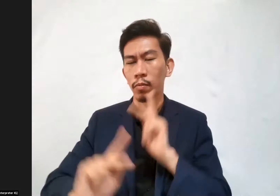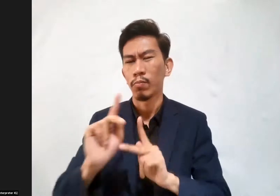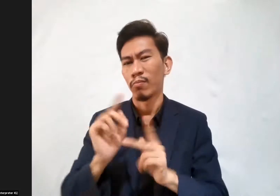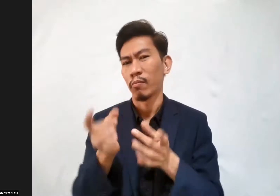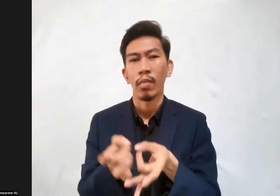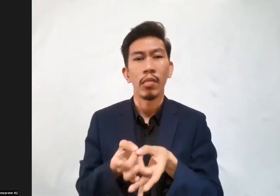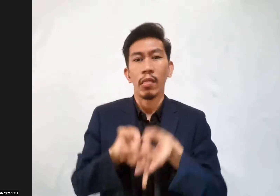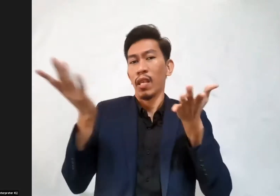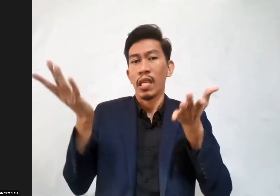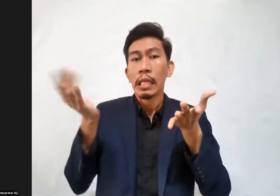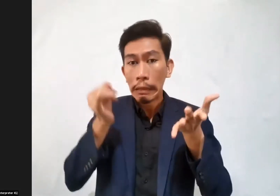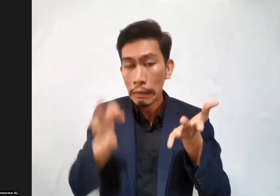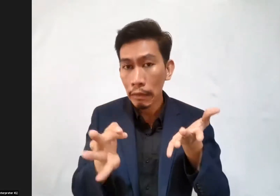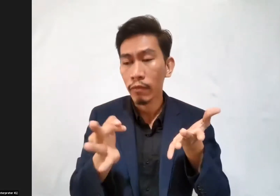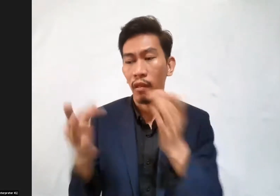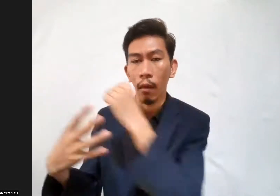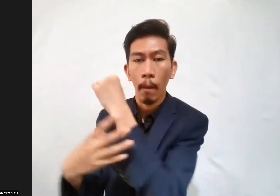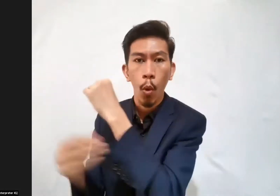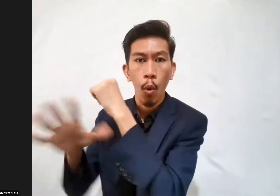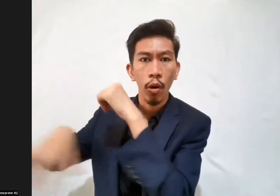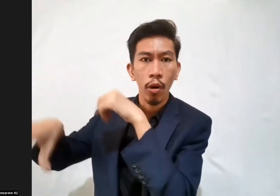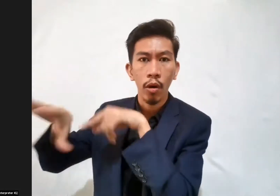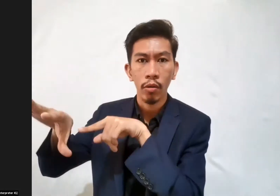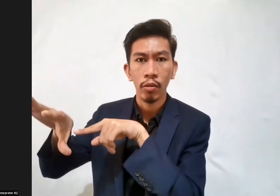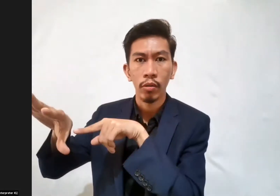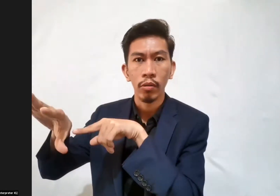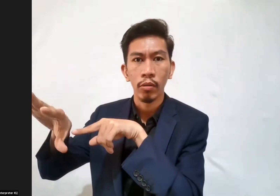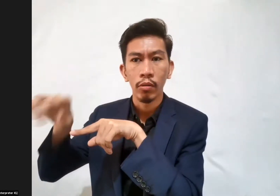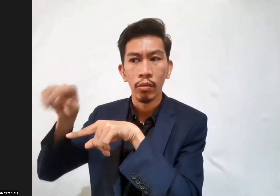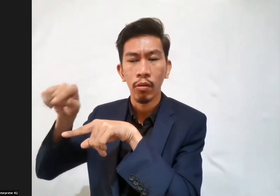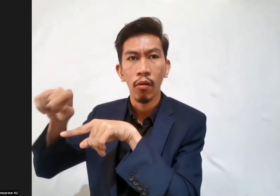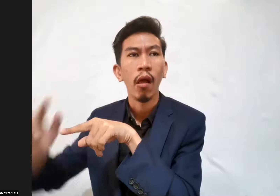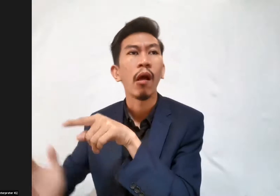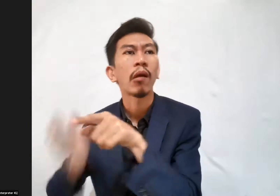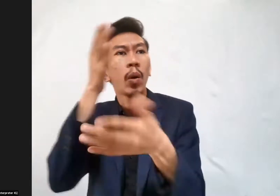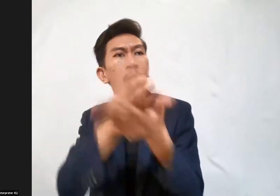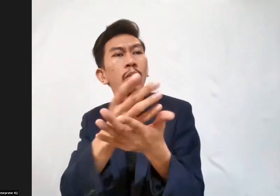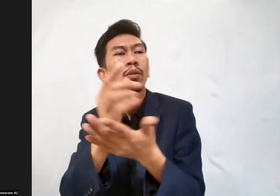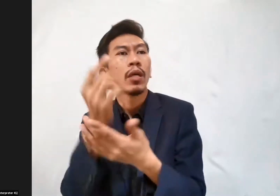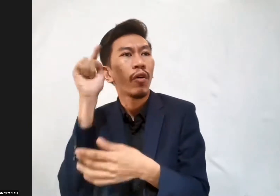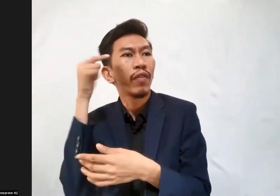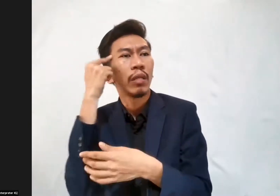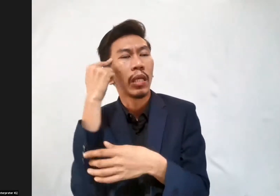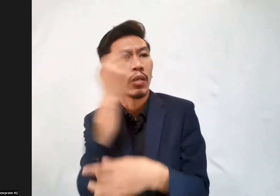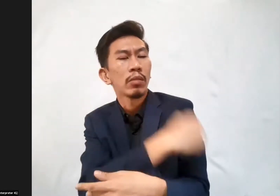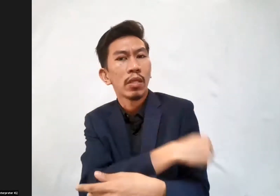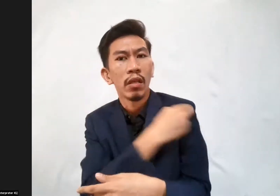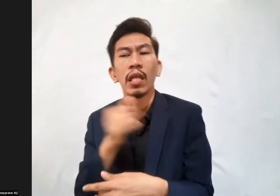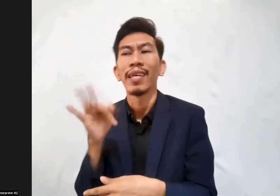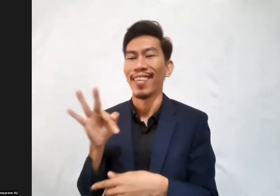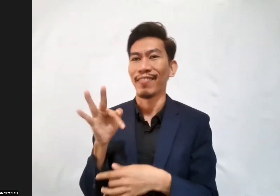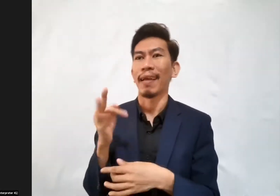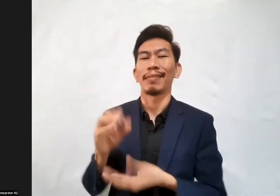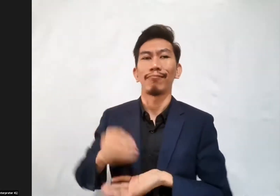meaningless. If you're poor, you go to the government hospitals, because if you have money, you go to the